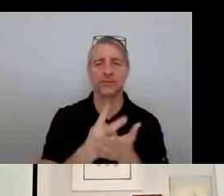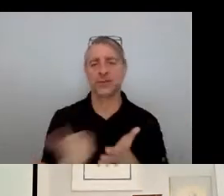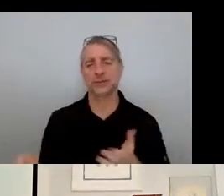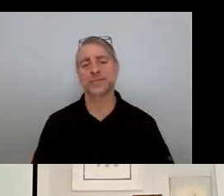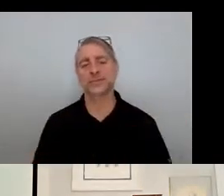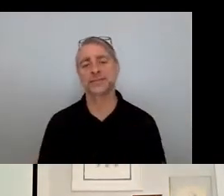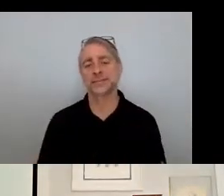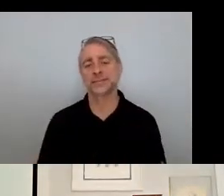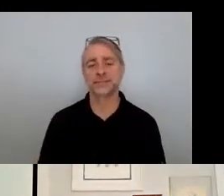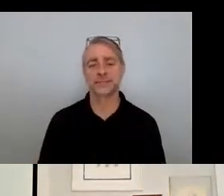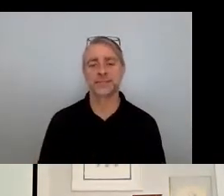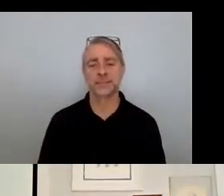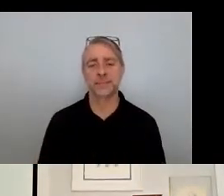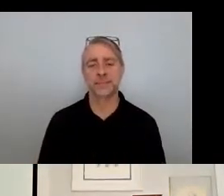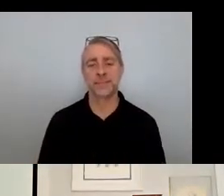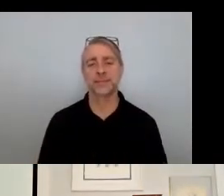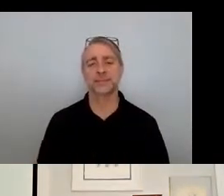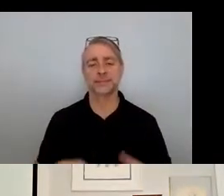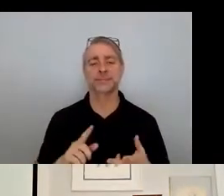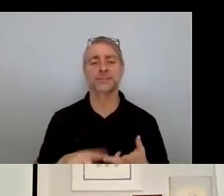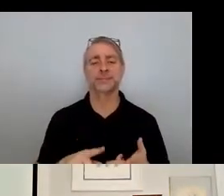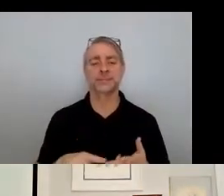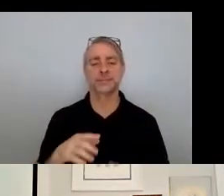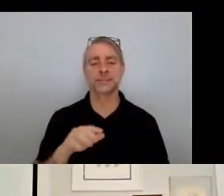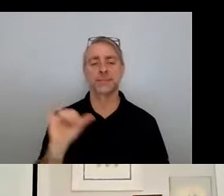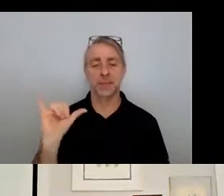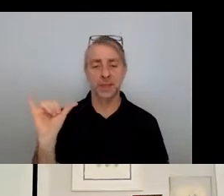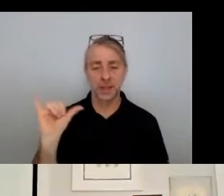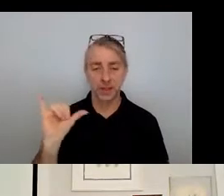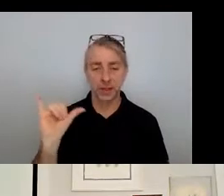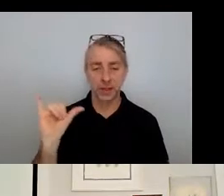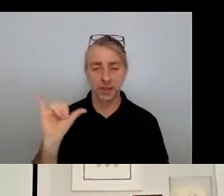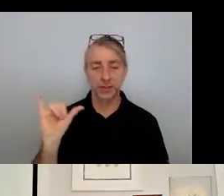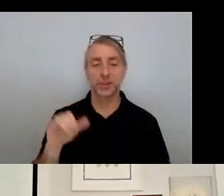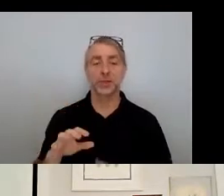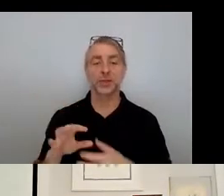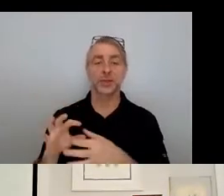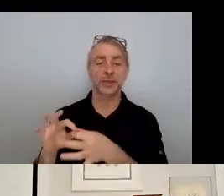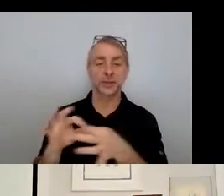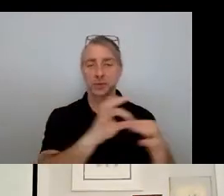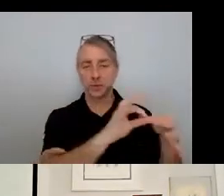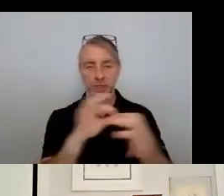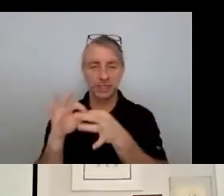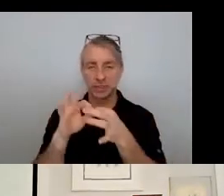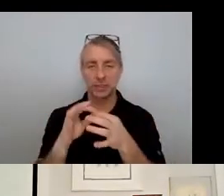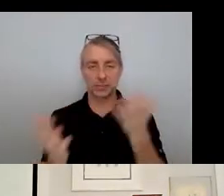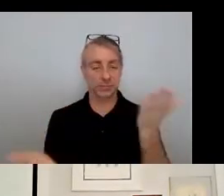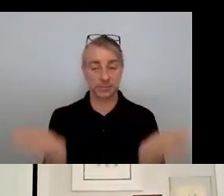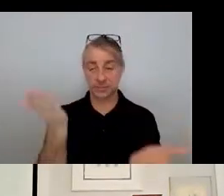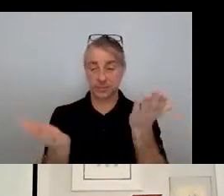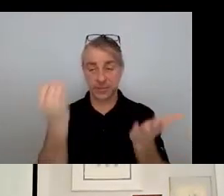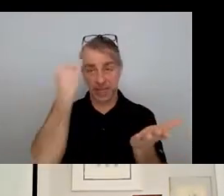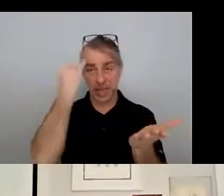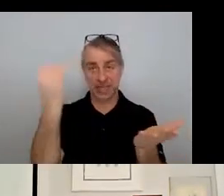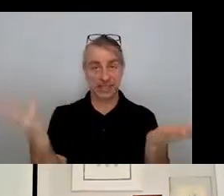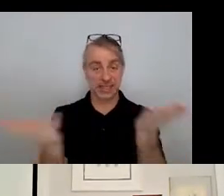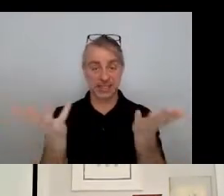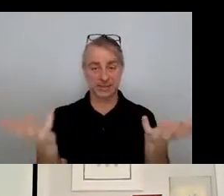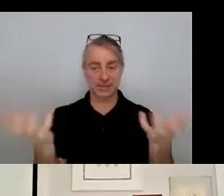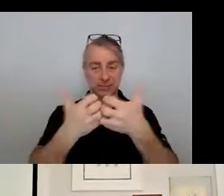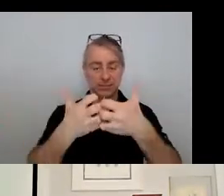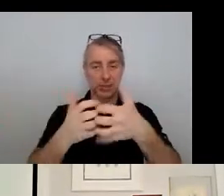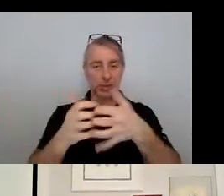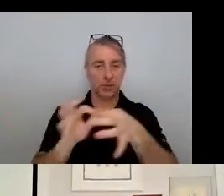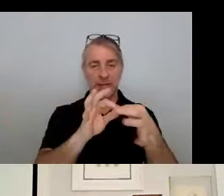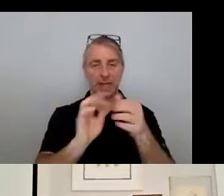are questions about associations. So questions about how 2 constructs might relate to one another. You know, what's the correlation